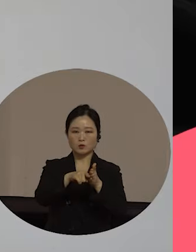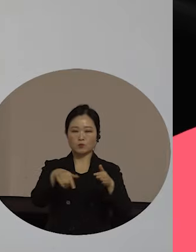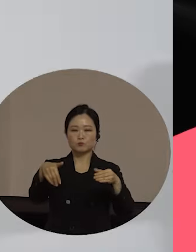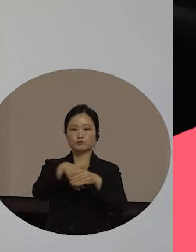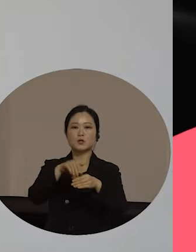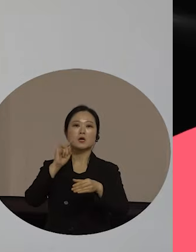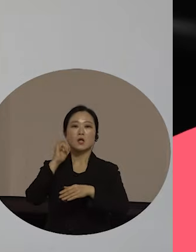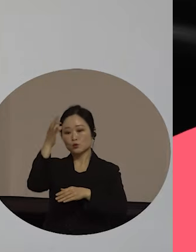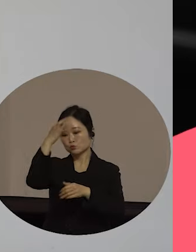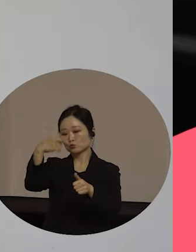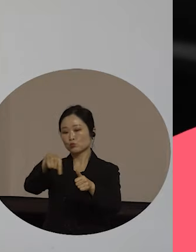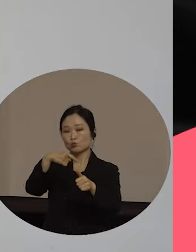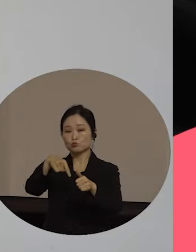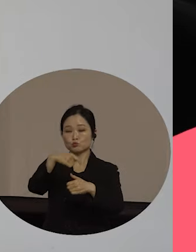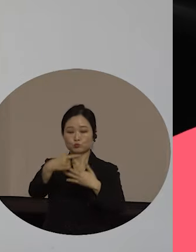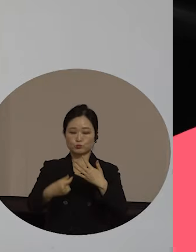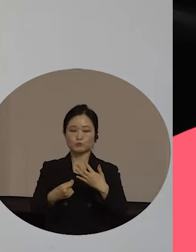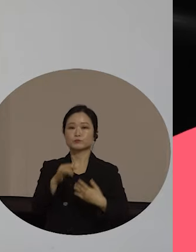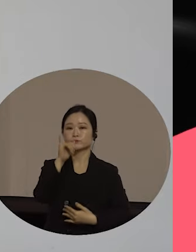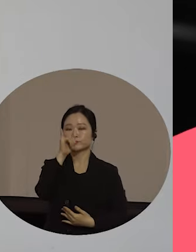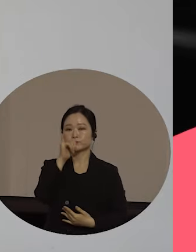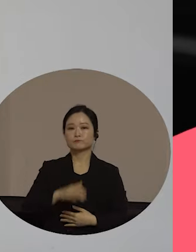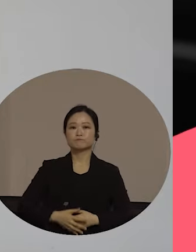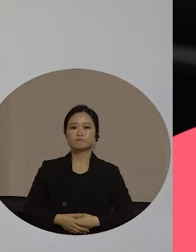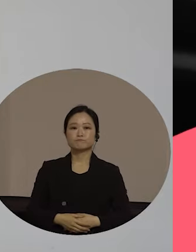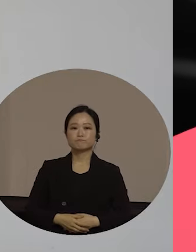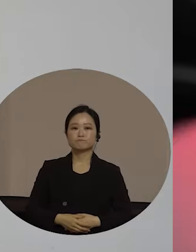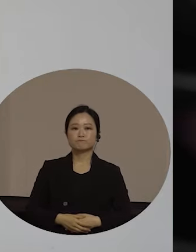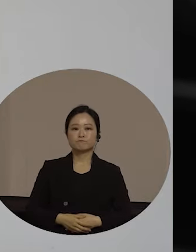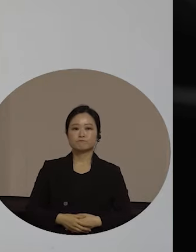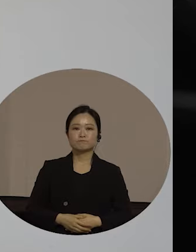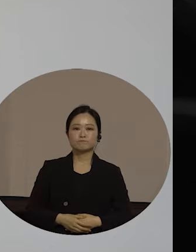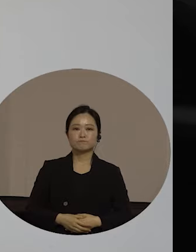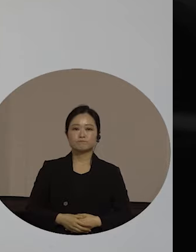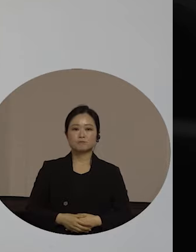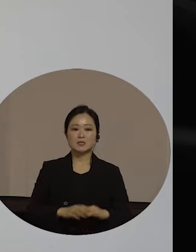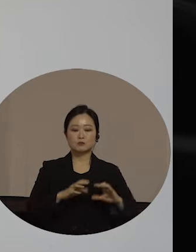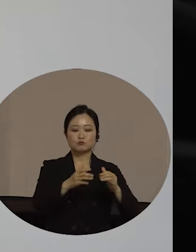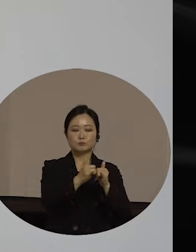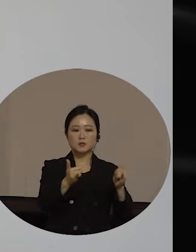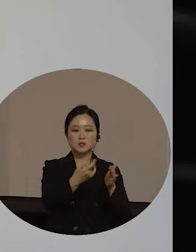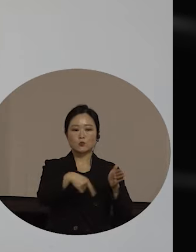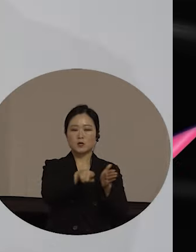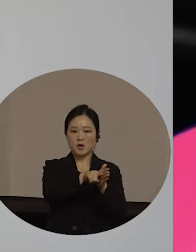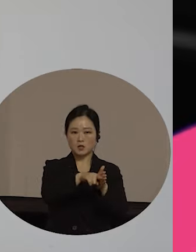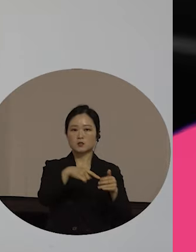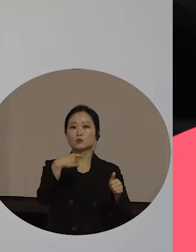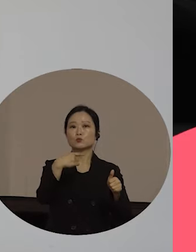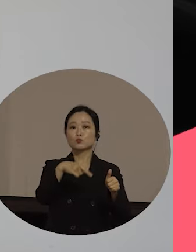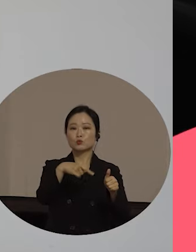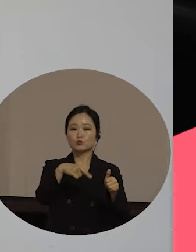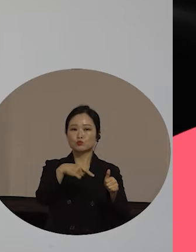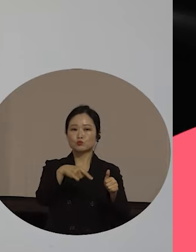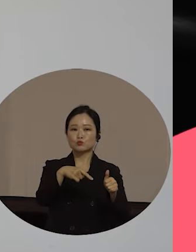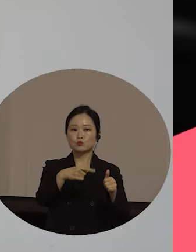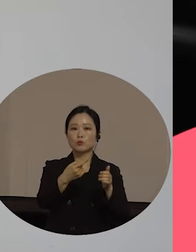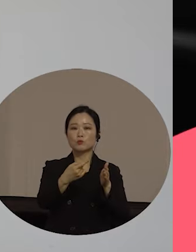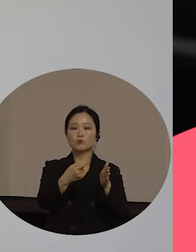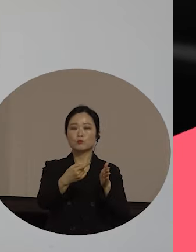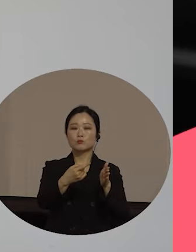high-quality arts and humanities education, which aims to equip every child in America with some vital